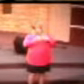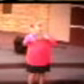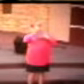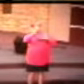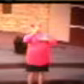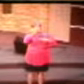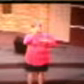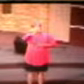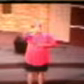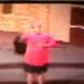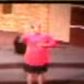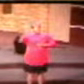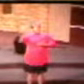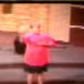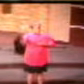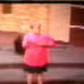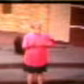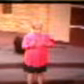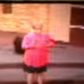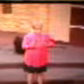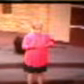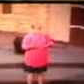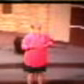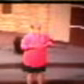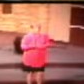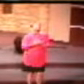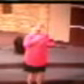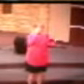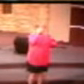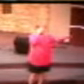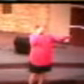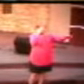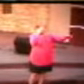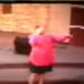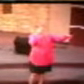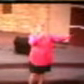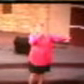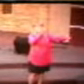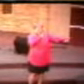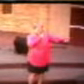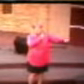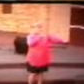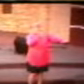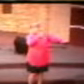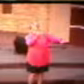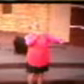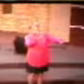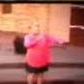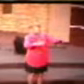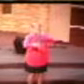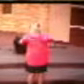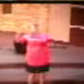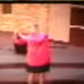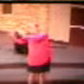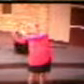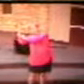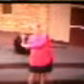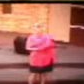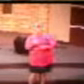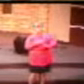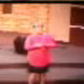honored to be here. I've known Chad and Risa for a few years. We go way back, Chad and I do, to Wichita Falls days,